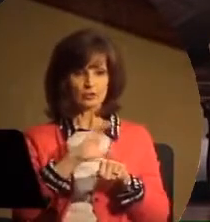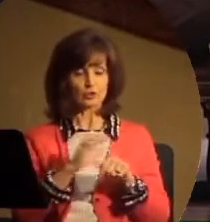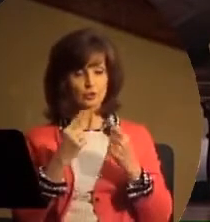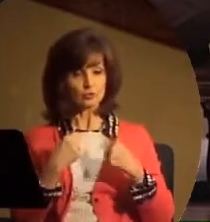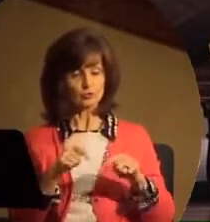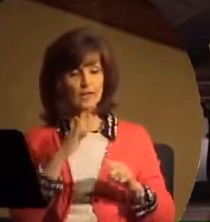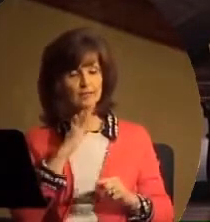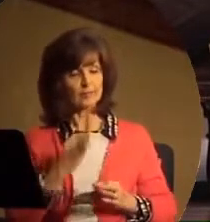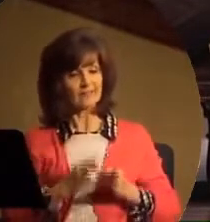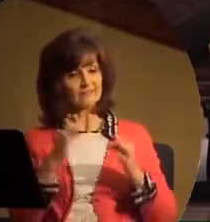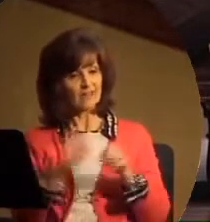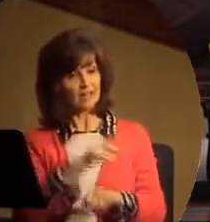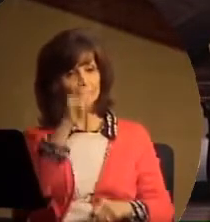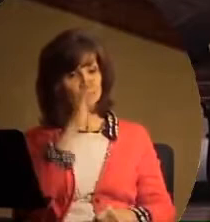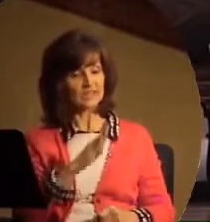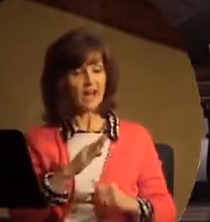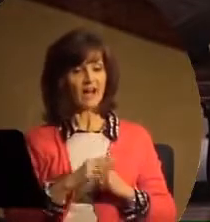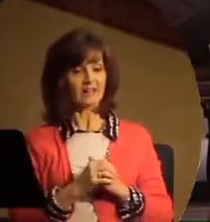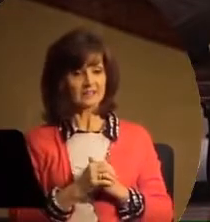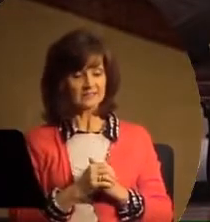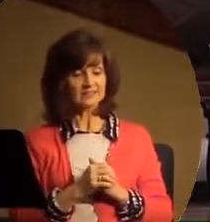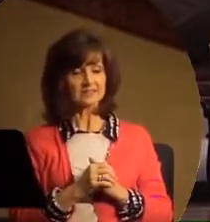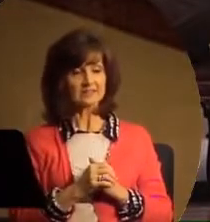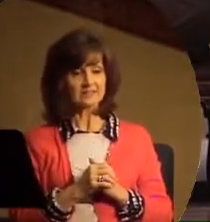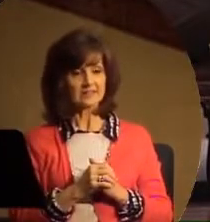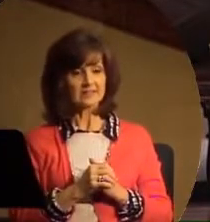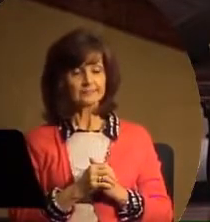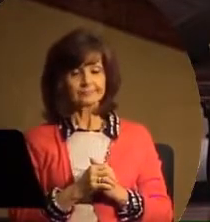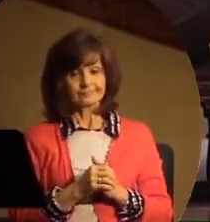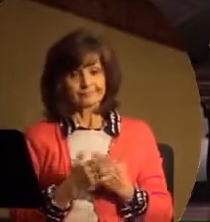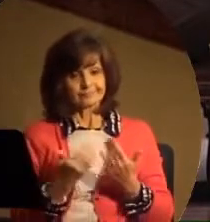tried to be faithful to God, and you've just